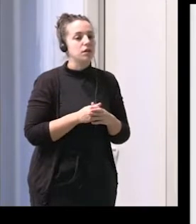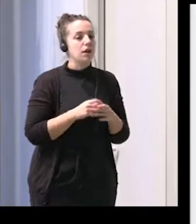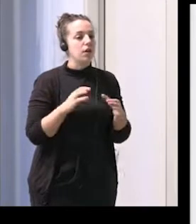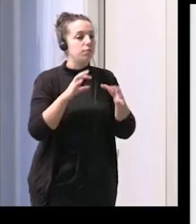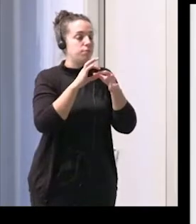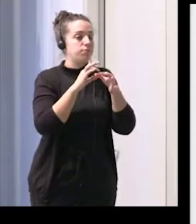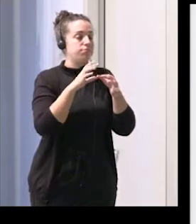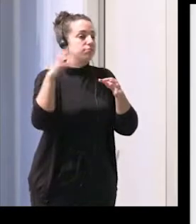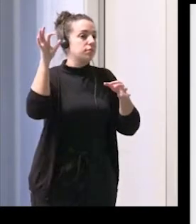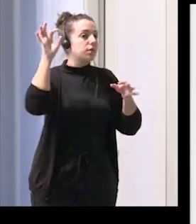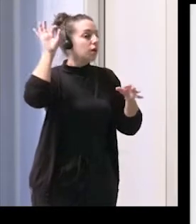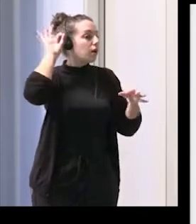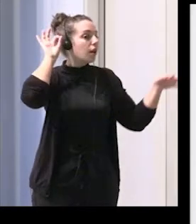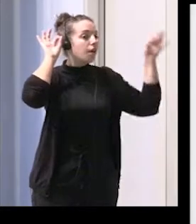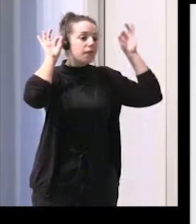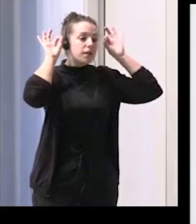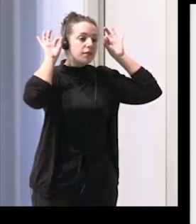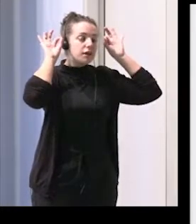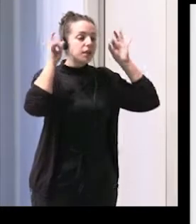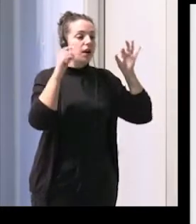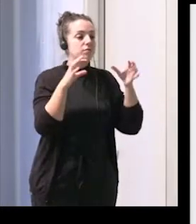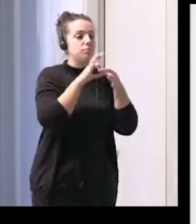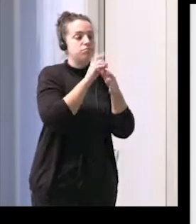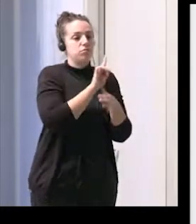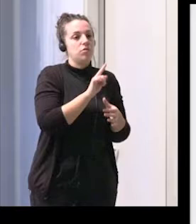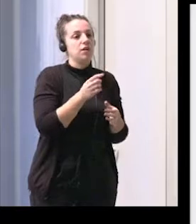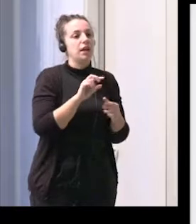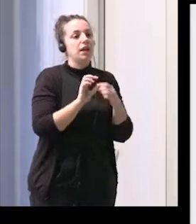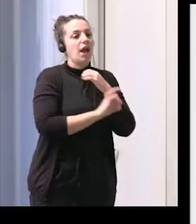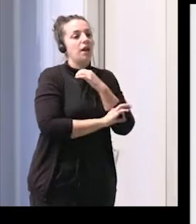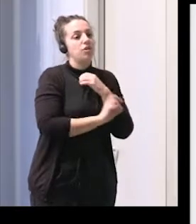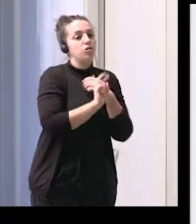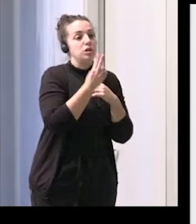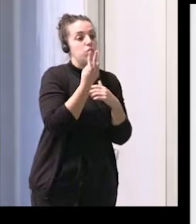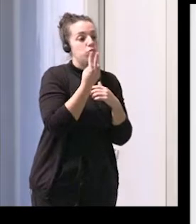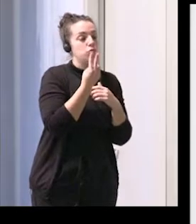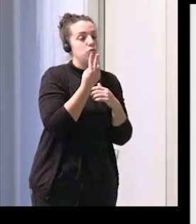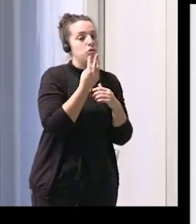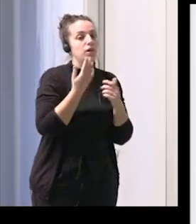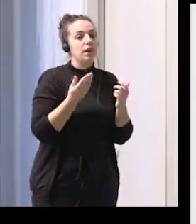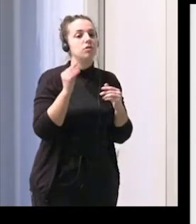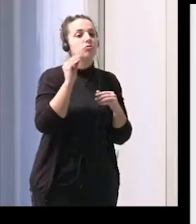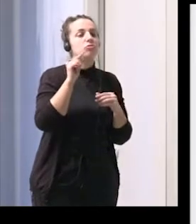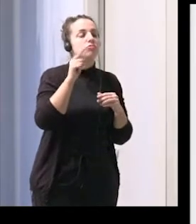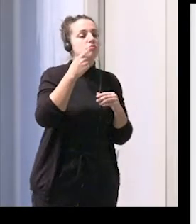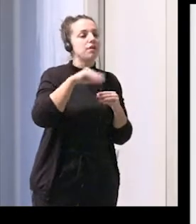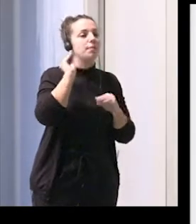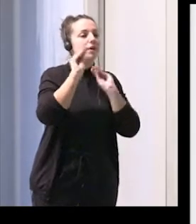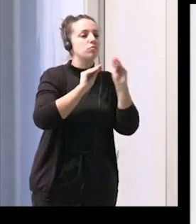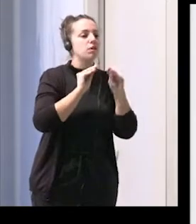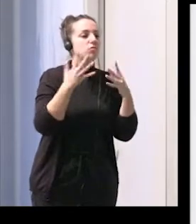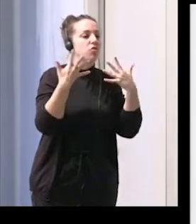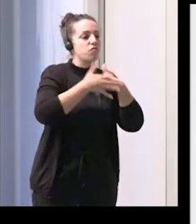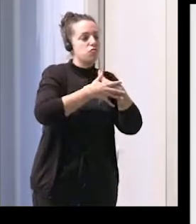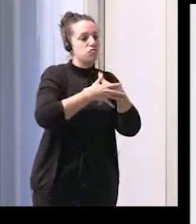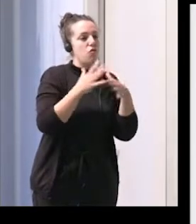second test that we do is we ask about binaural fusion. Do you actually hear one sound